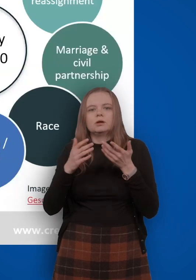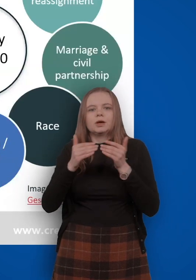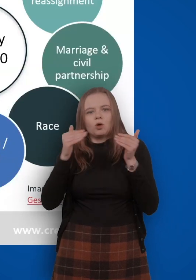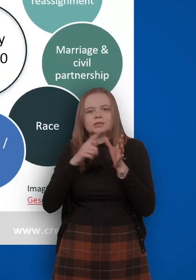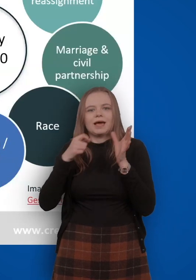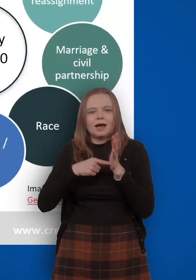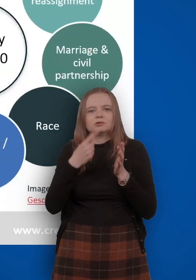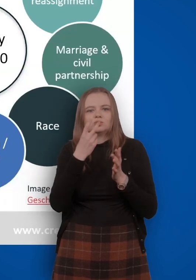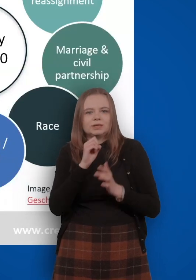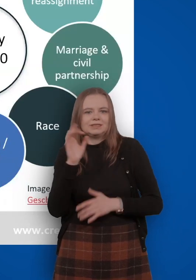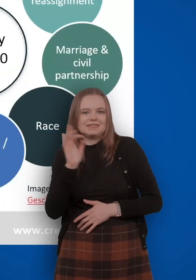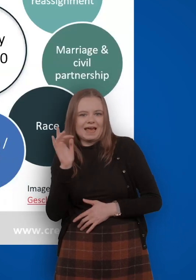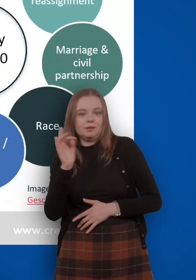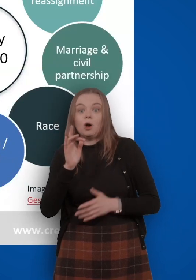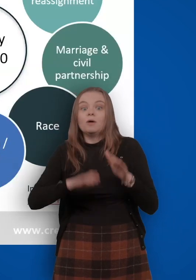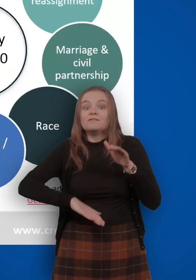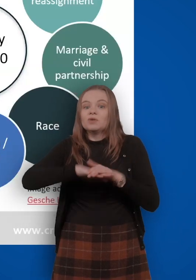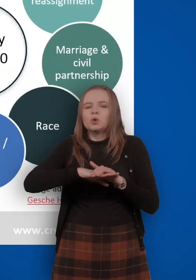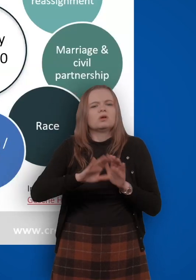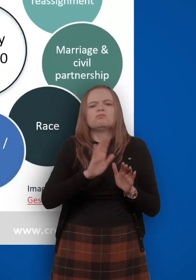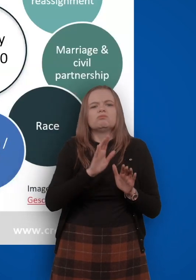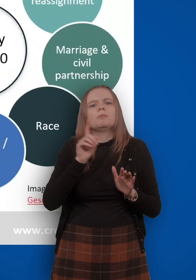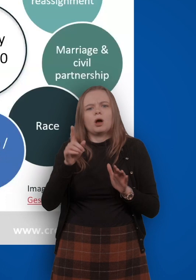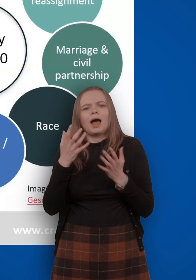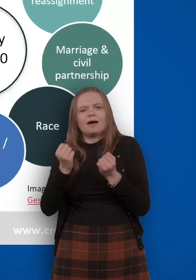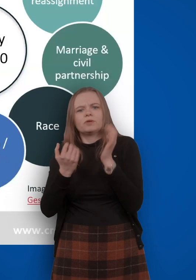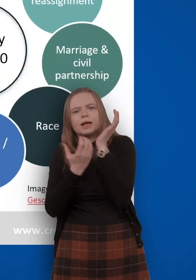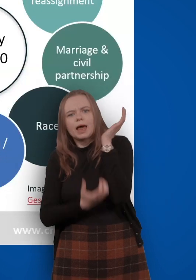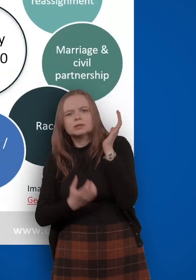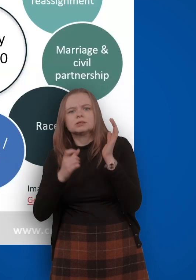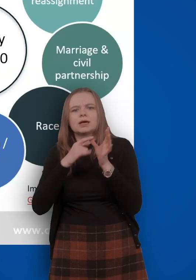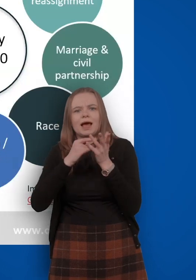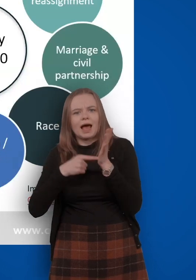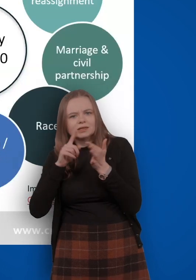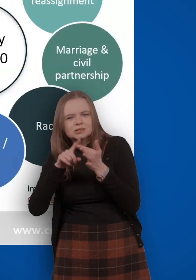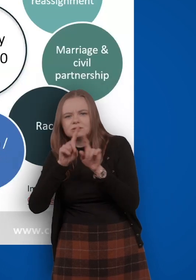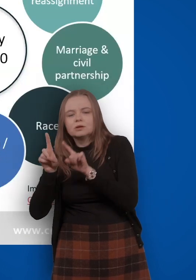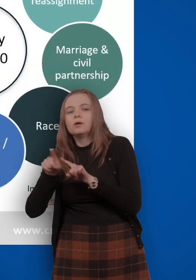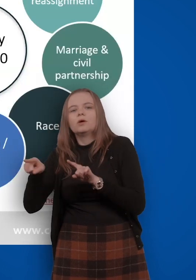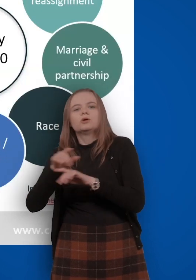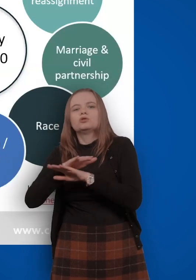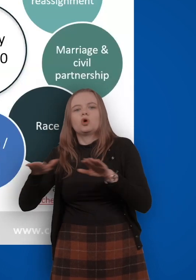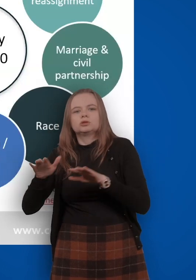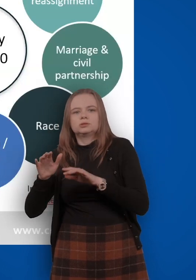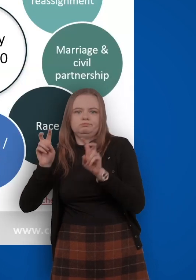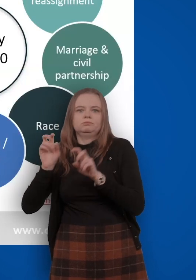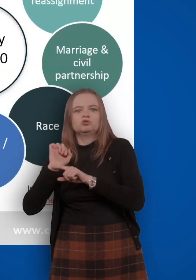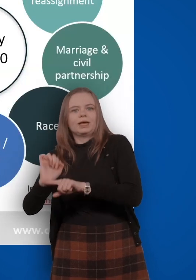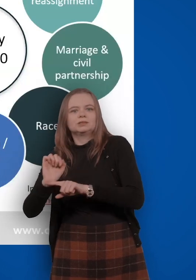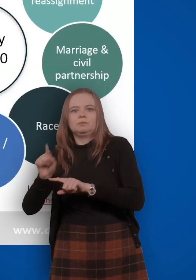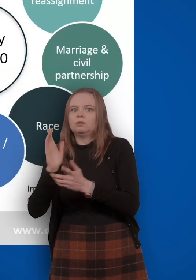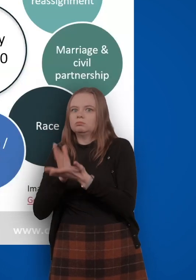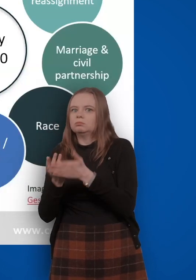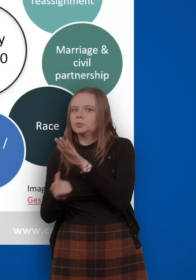not comprehensive. So, for example, class, caste, and so on, as you can see on this slide, are not protected, but are